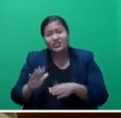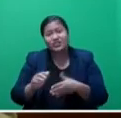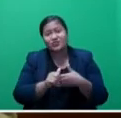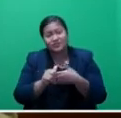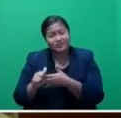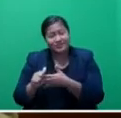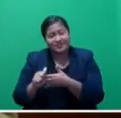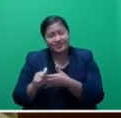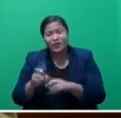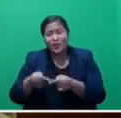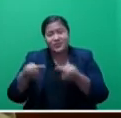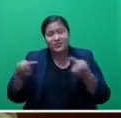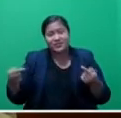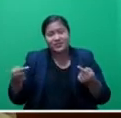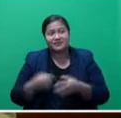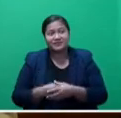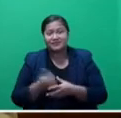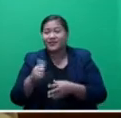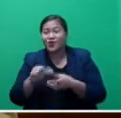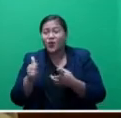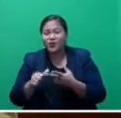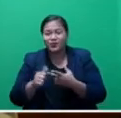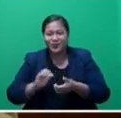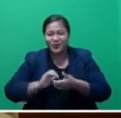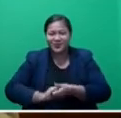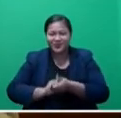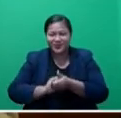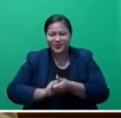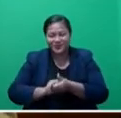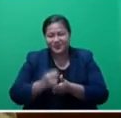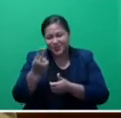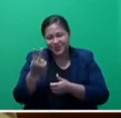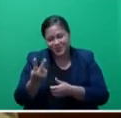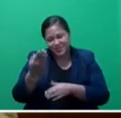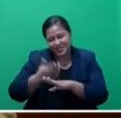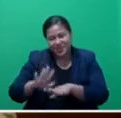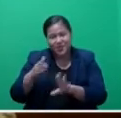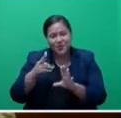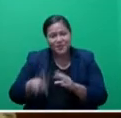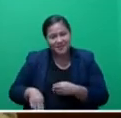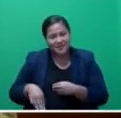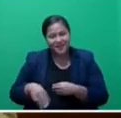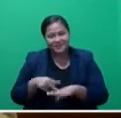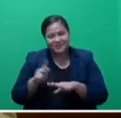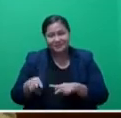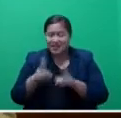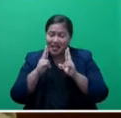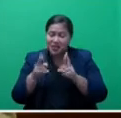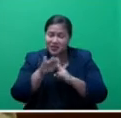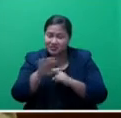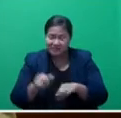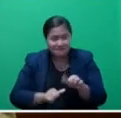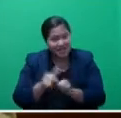also congratulate our two new honourable members of the House. I wish them all the very best of luck.